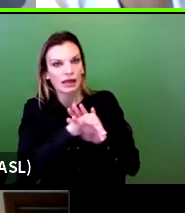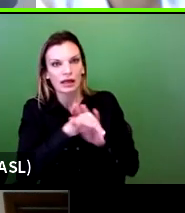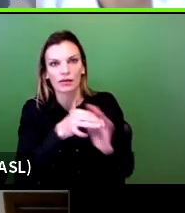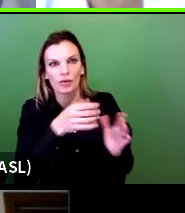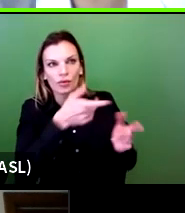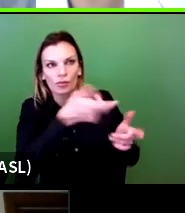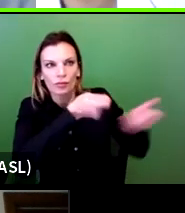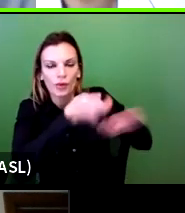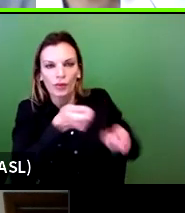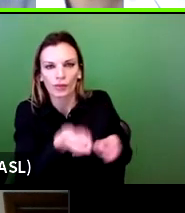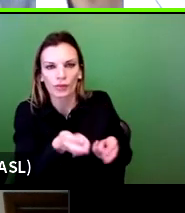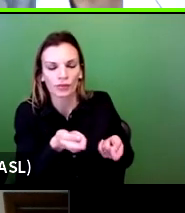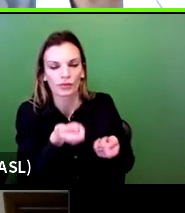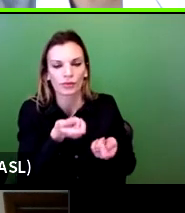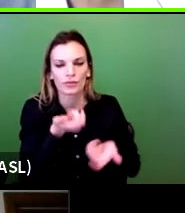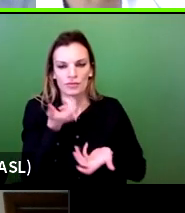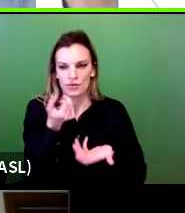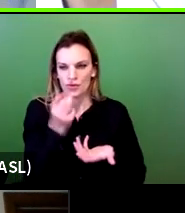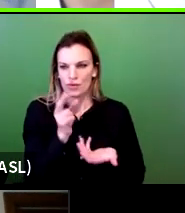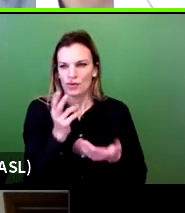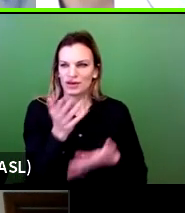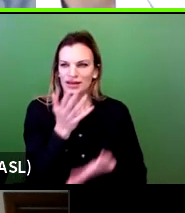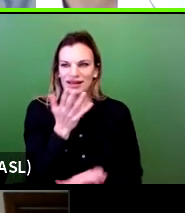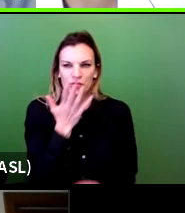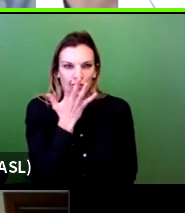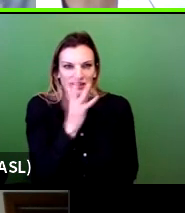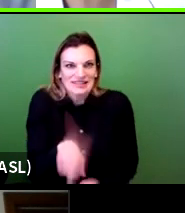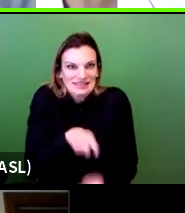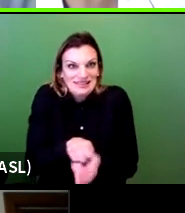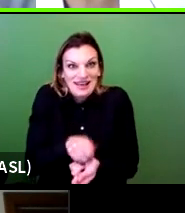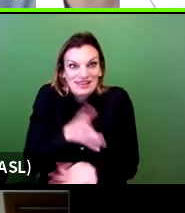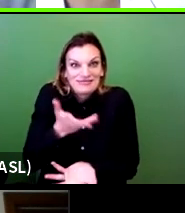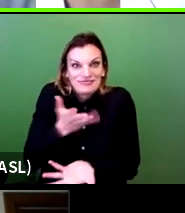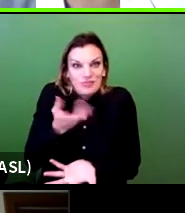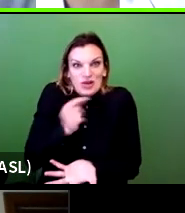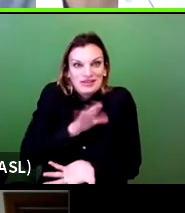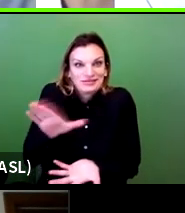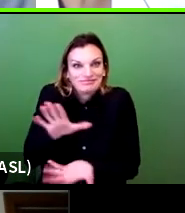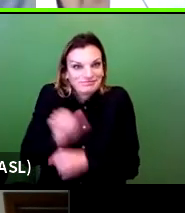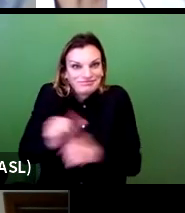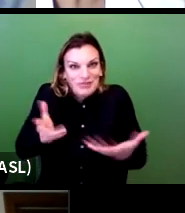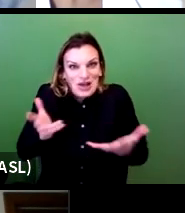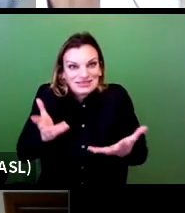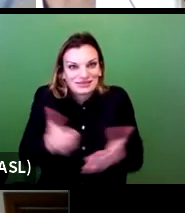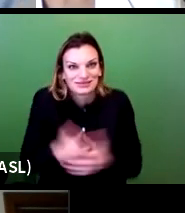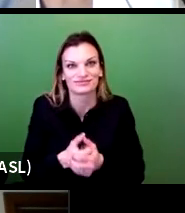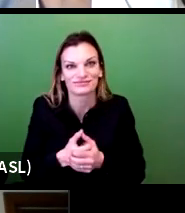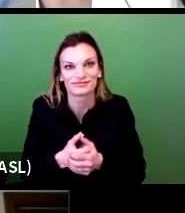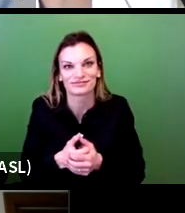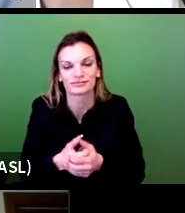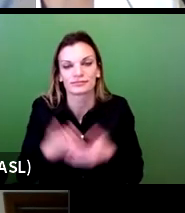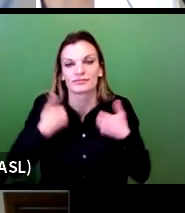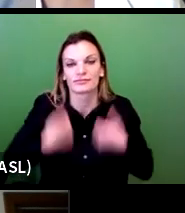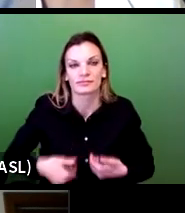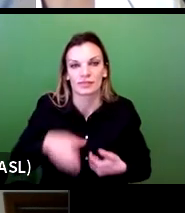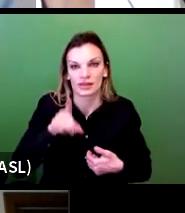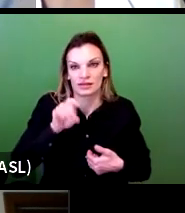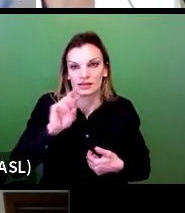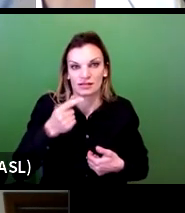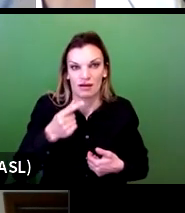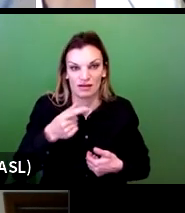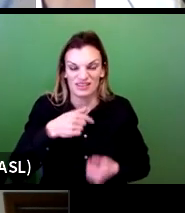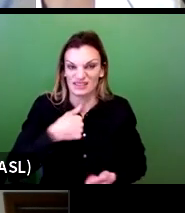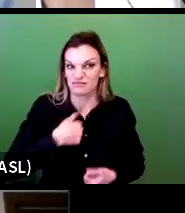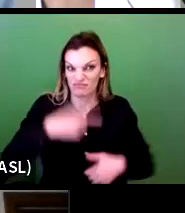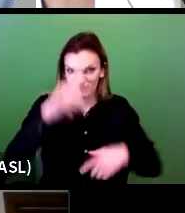they feel to us, or what exactly would the role consist of? Yeah, that was how I envisioned